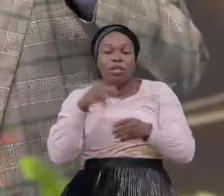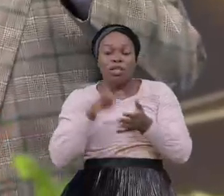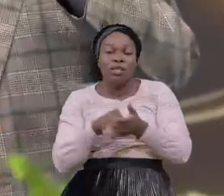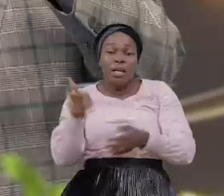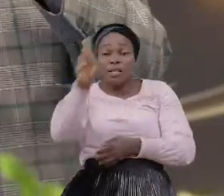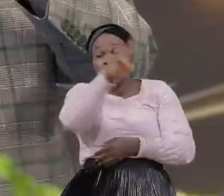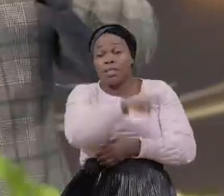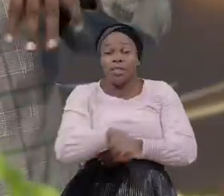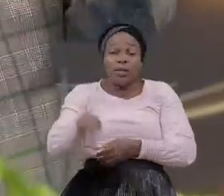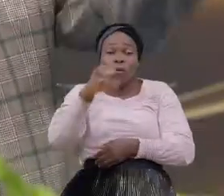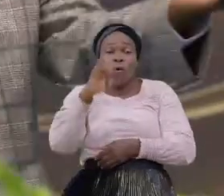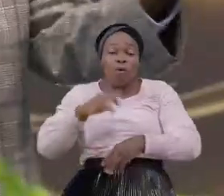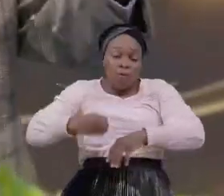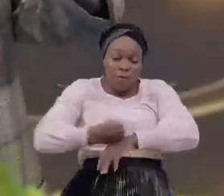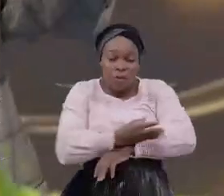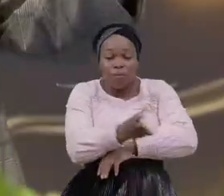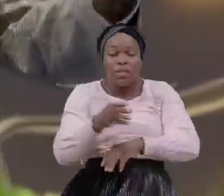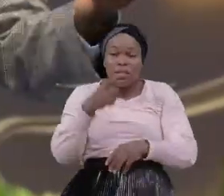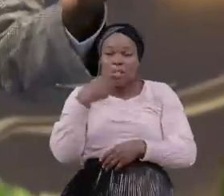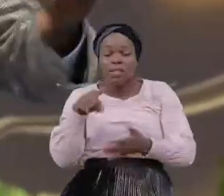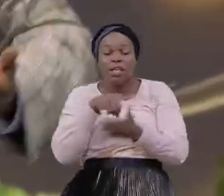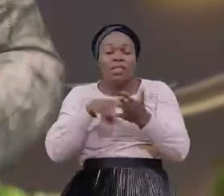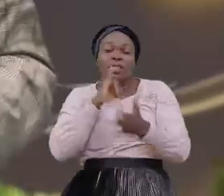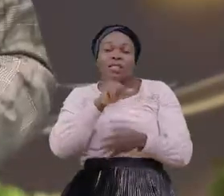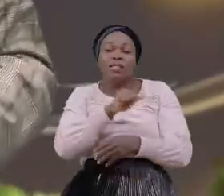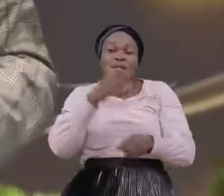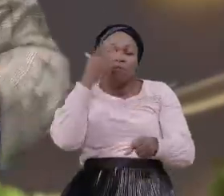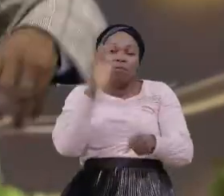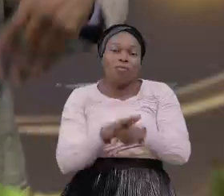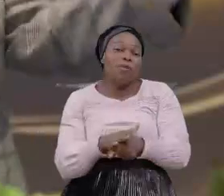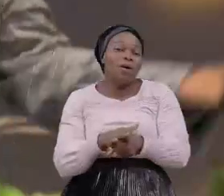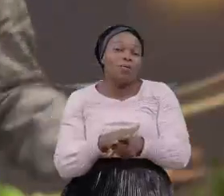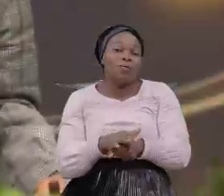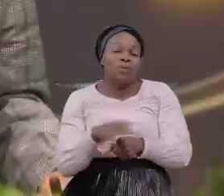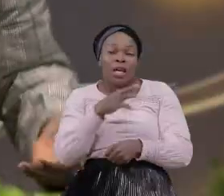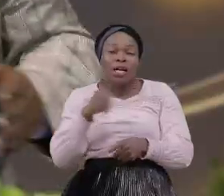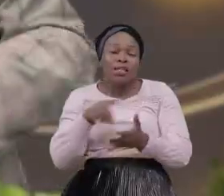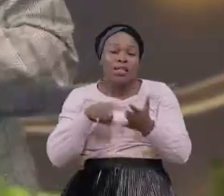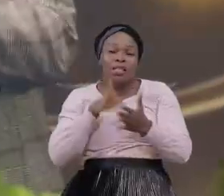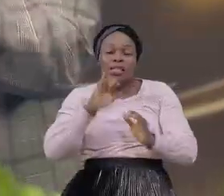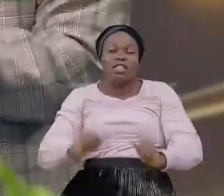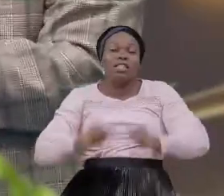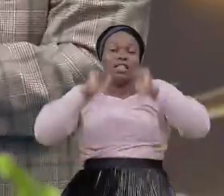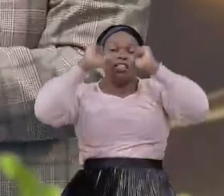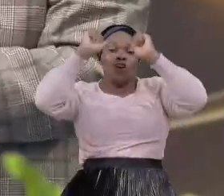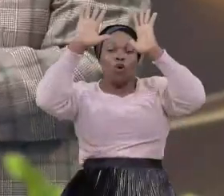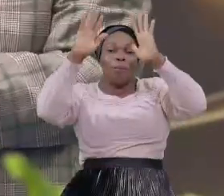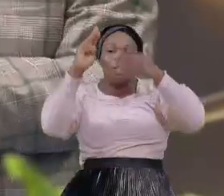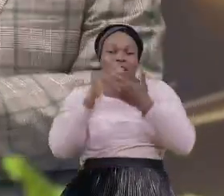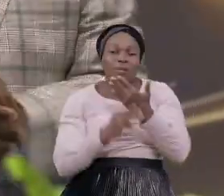this is a vow. Another word is, this is a commitment. Another word is, this is